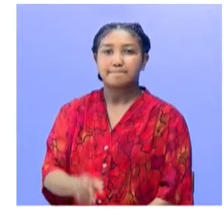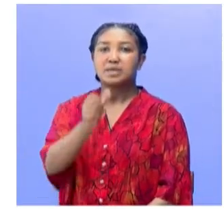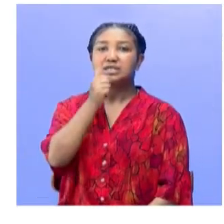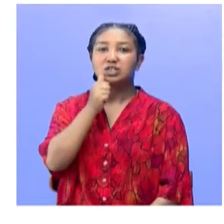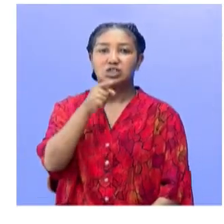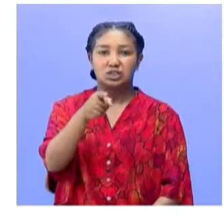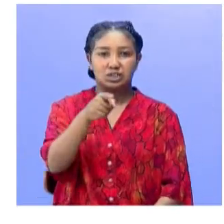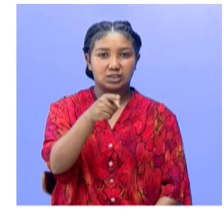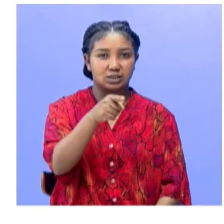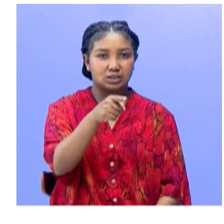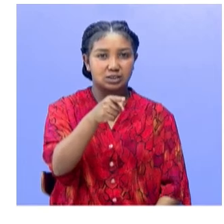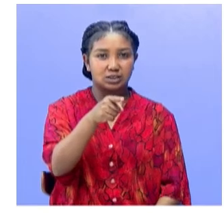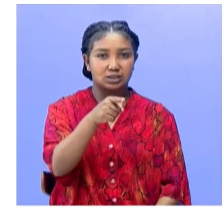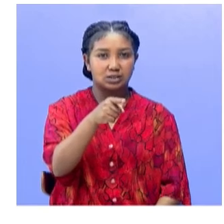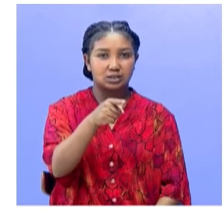She